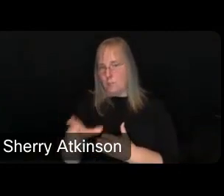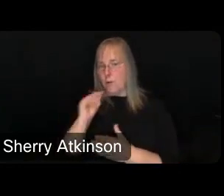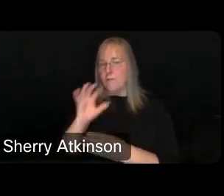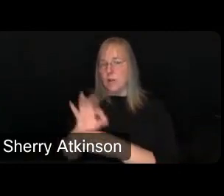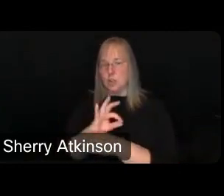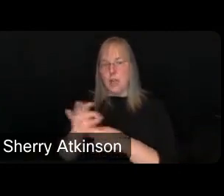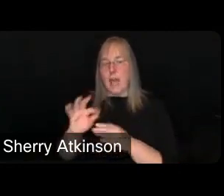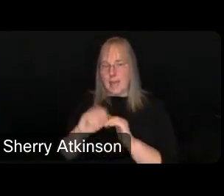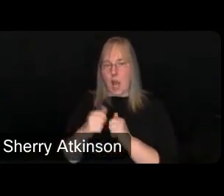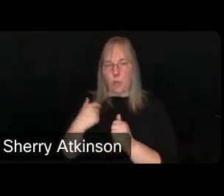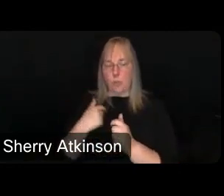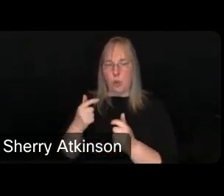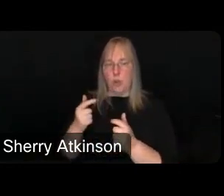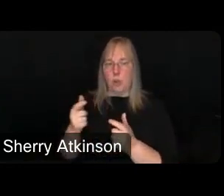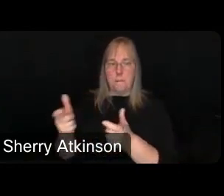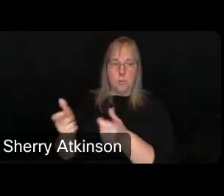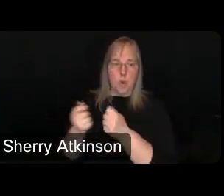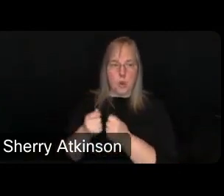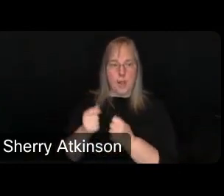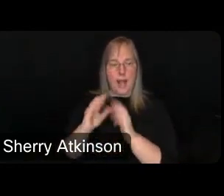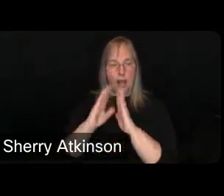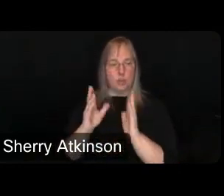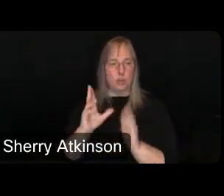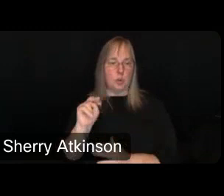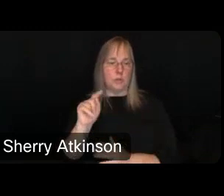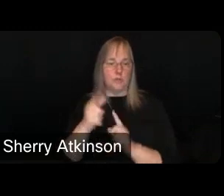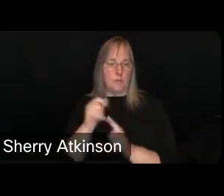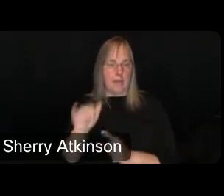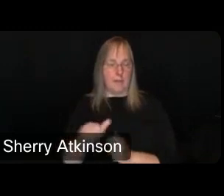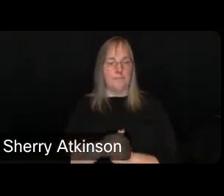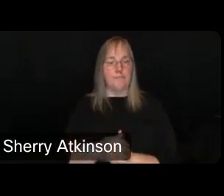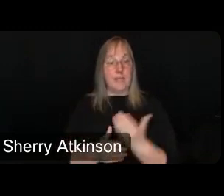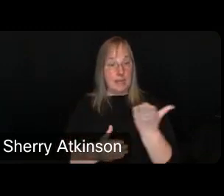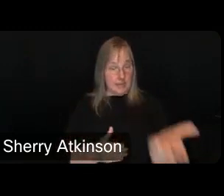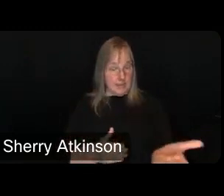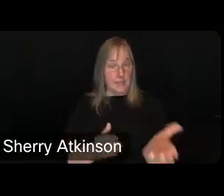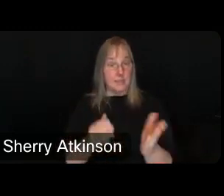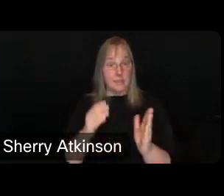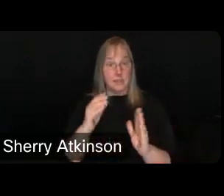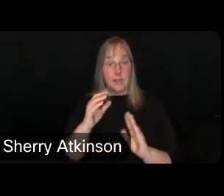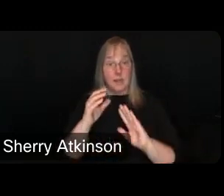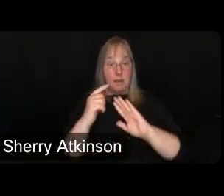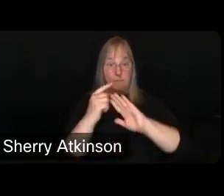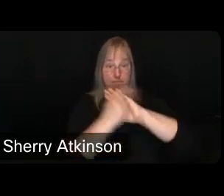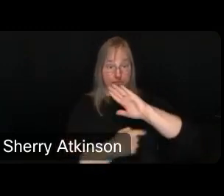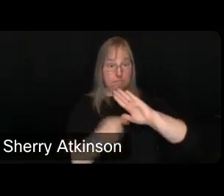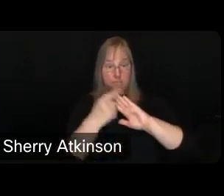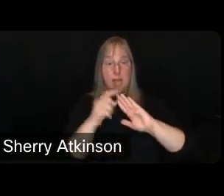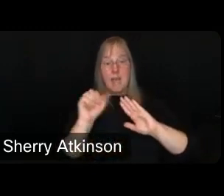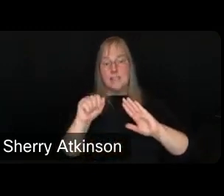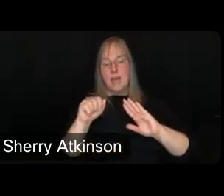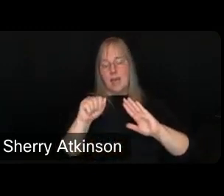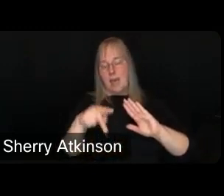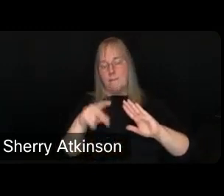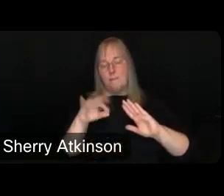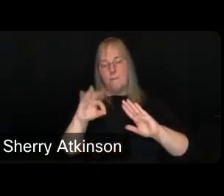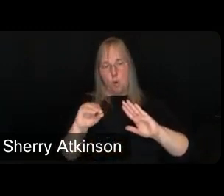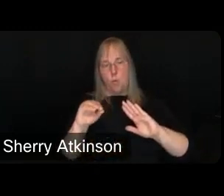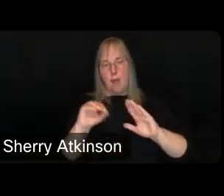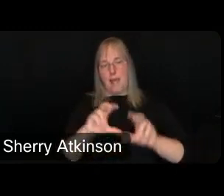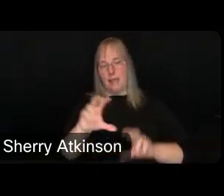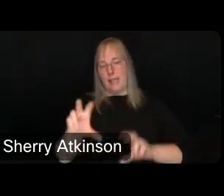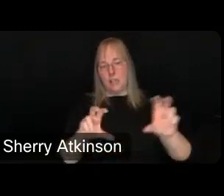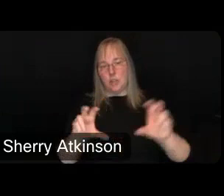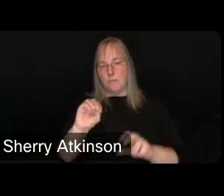units from it. This is the APFO allocation map. So this map shows how character areas